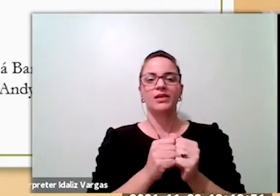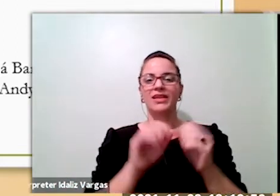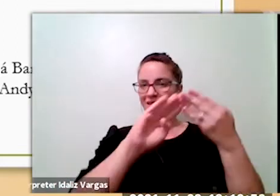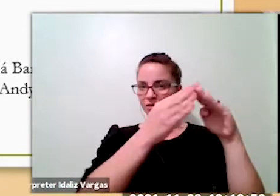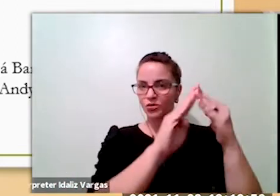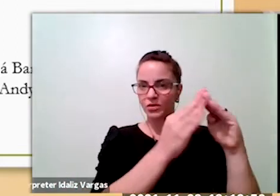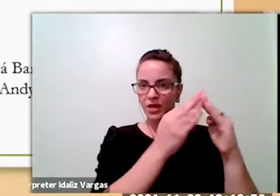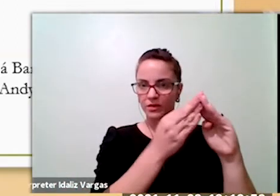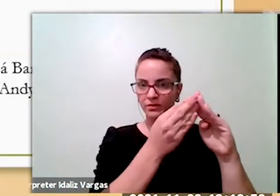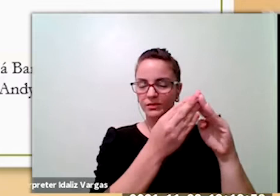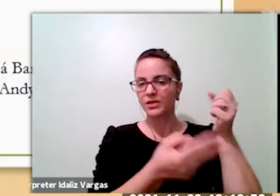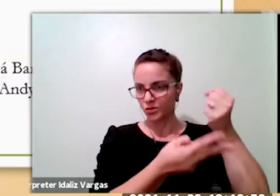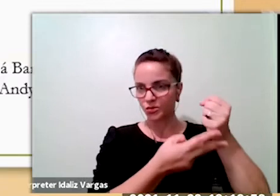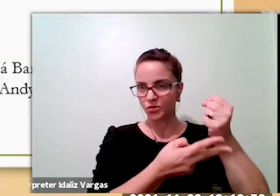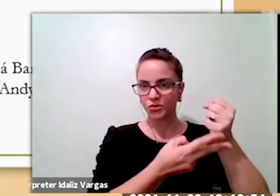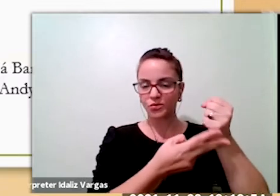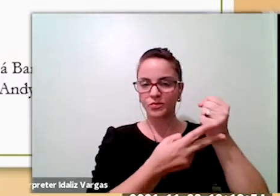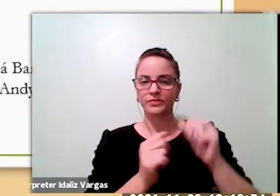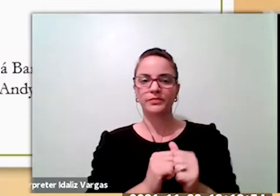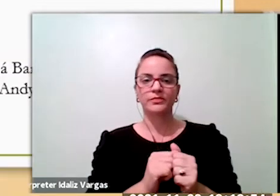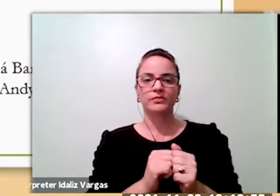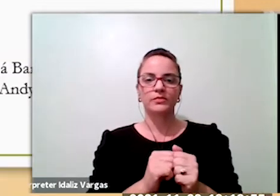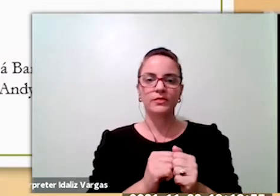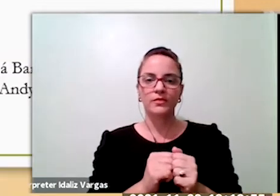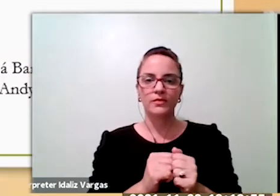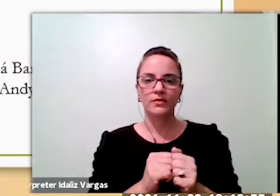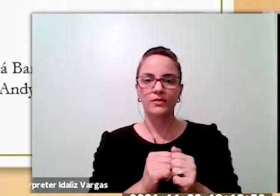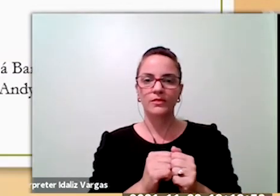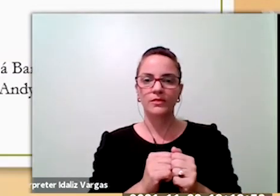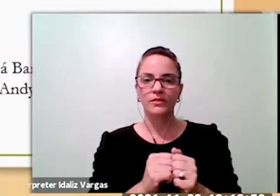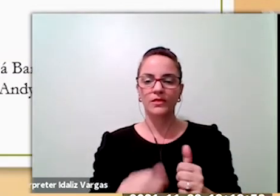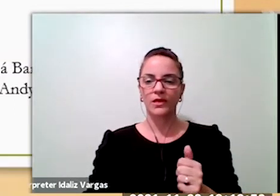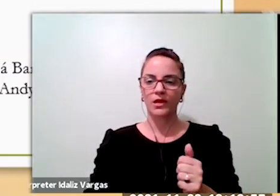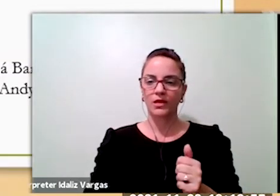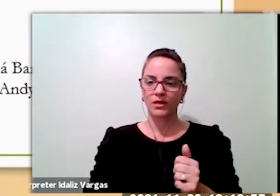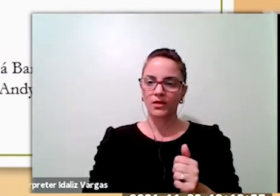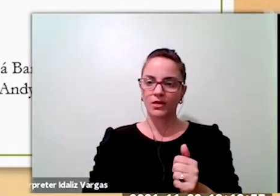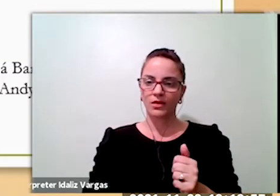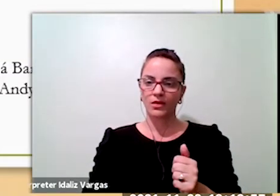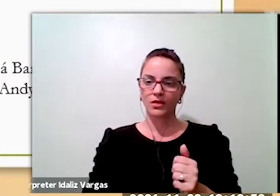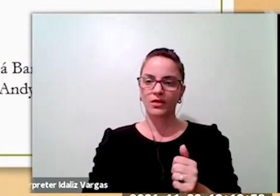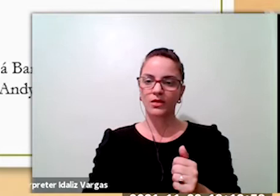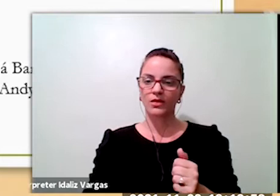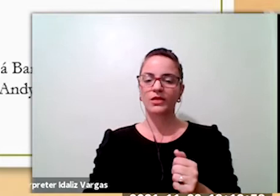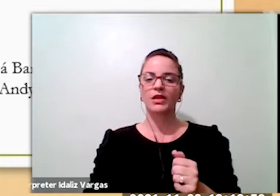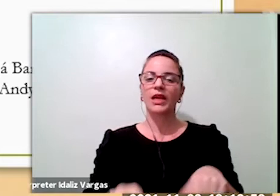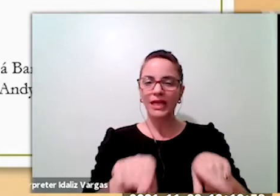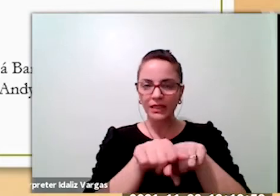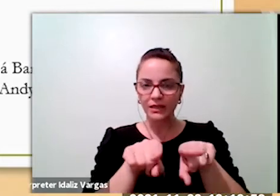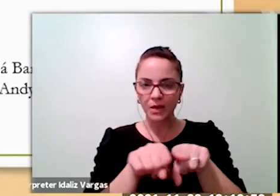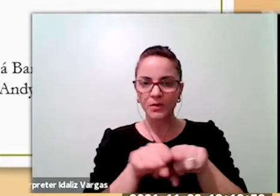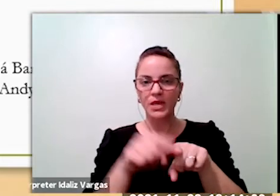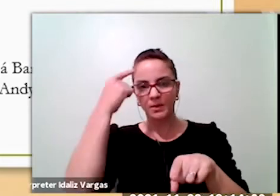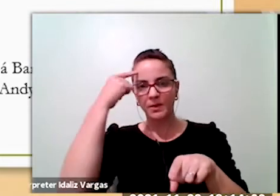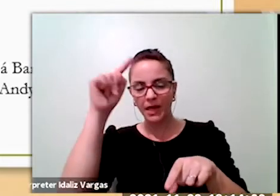historic properties' cultural value and their use as a powerful tool to promote economic development,